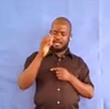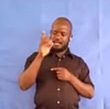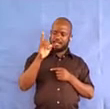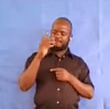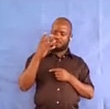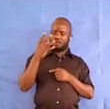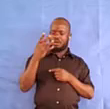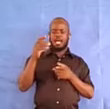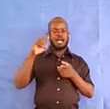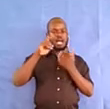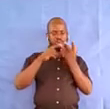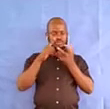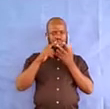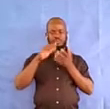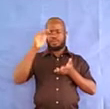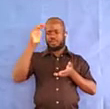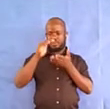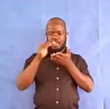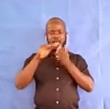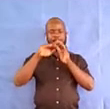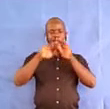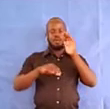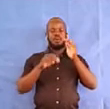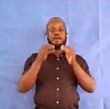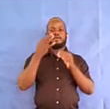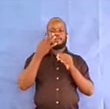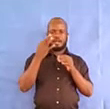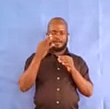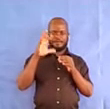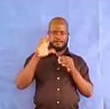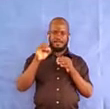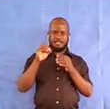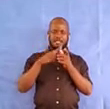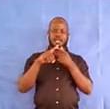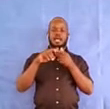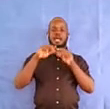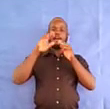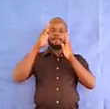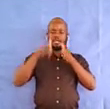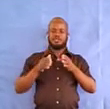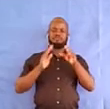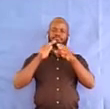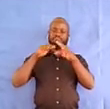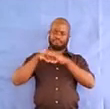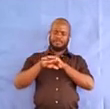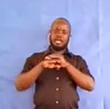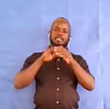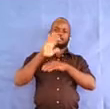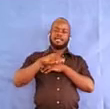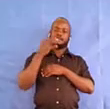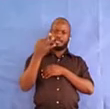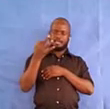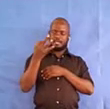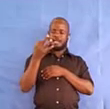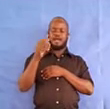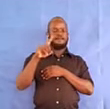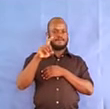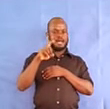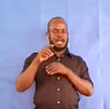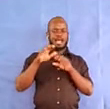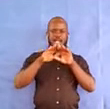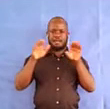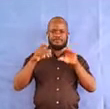of HIV infection, the CD4 count drops below 350 and the person enters stage 3.